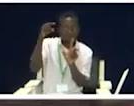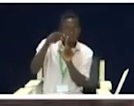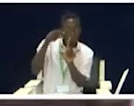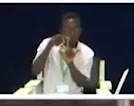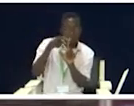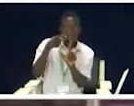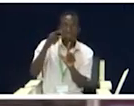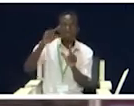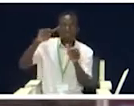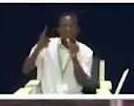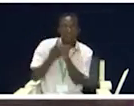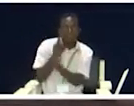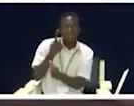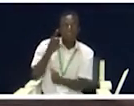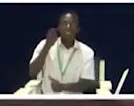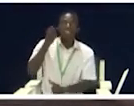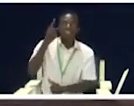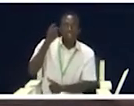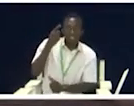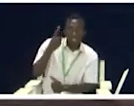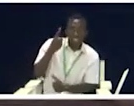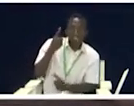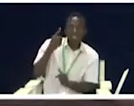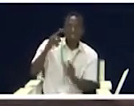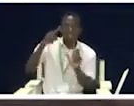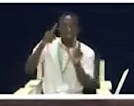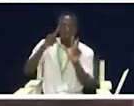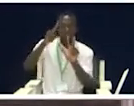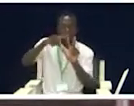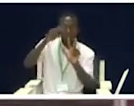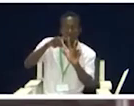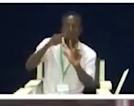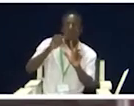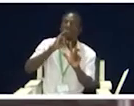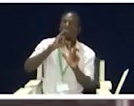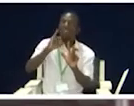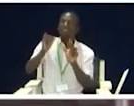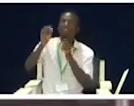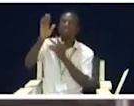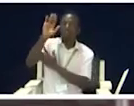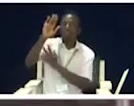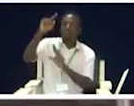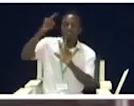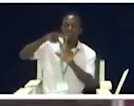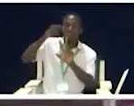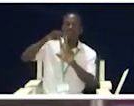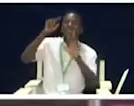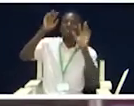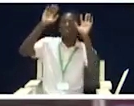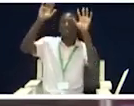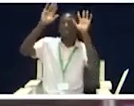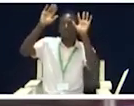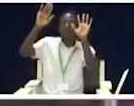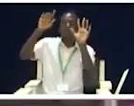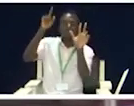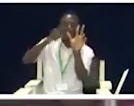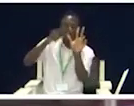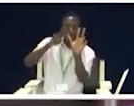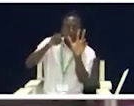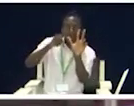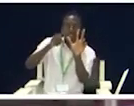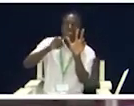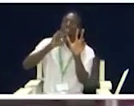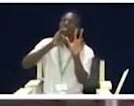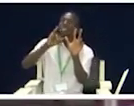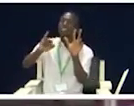is understanding. The second is God. And the third is wonder. The first, understanding. The second,